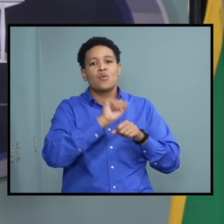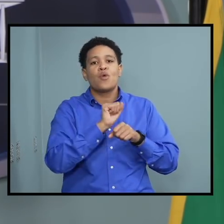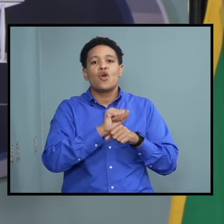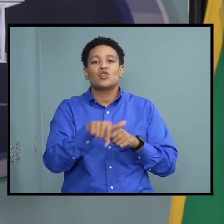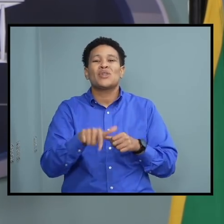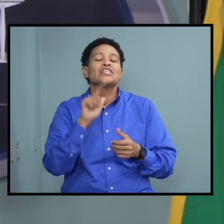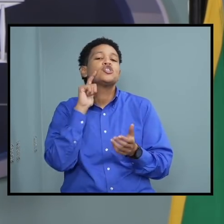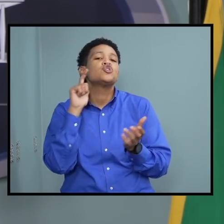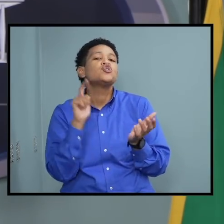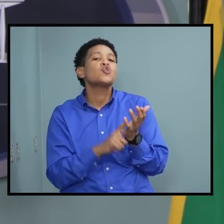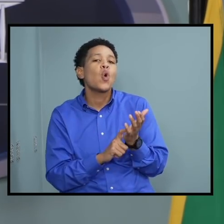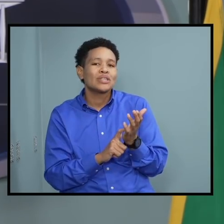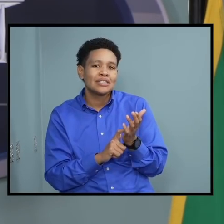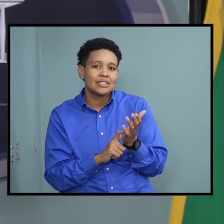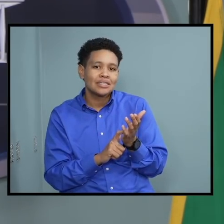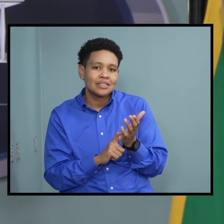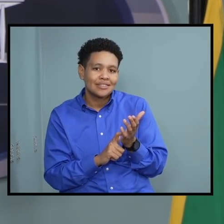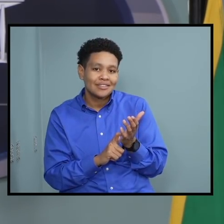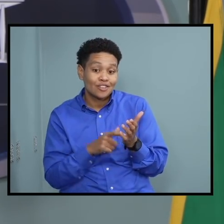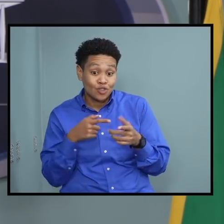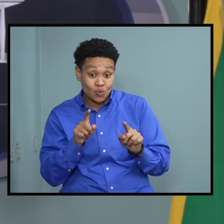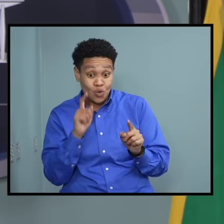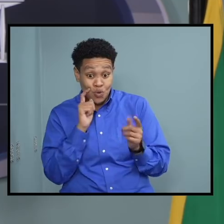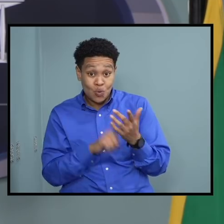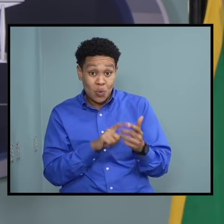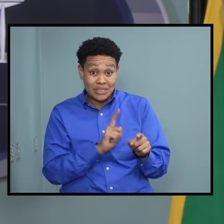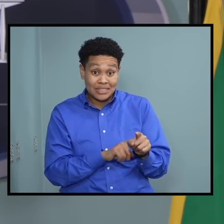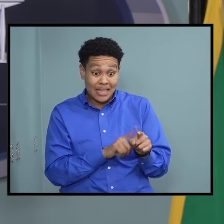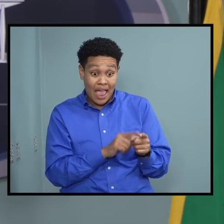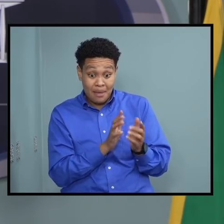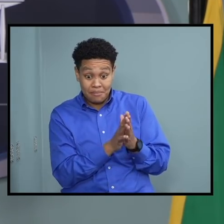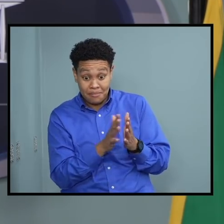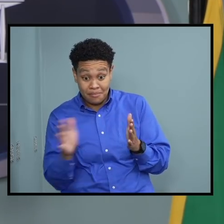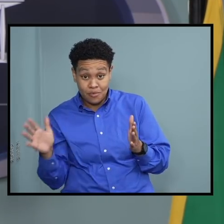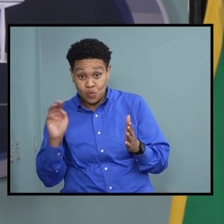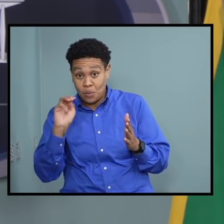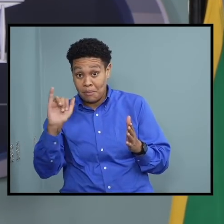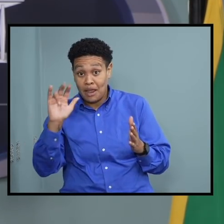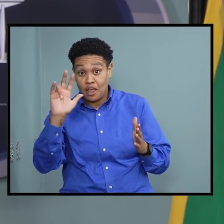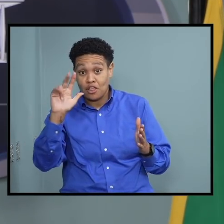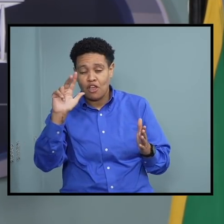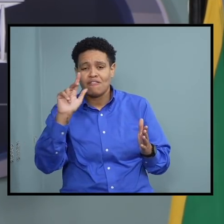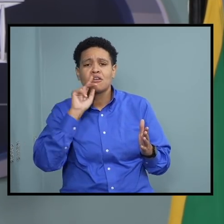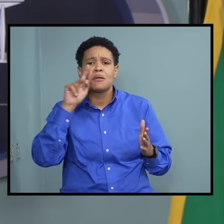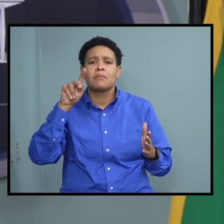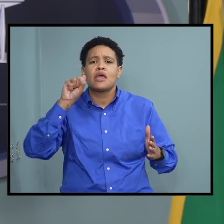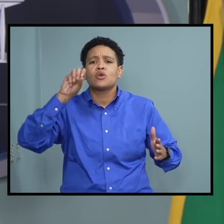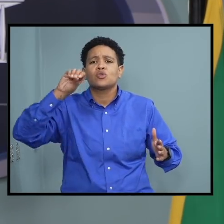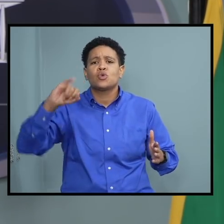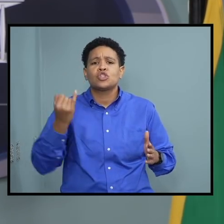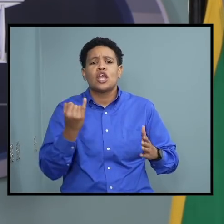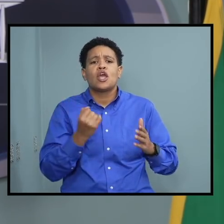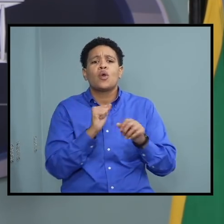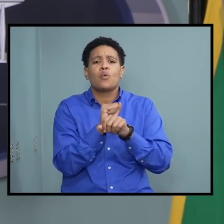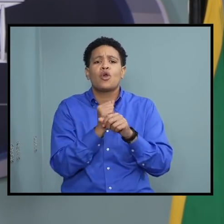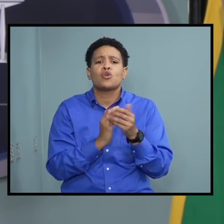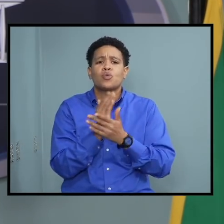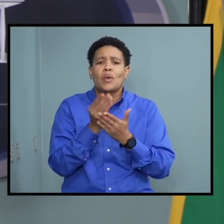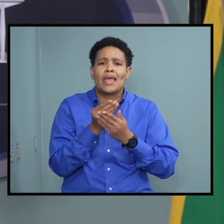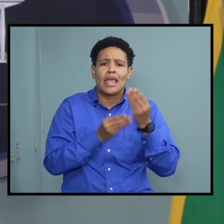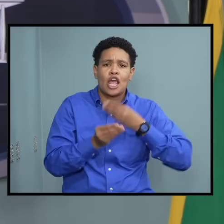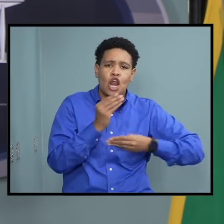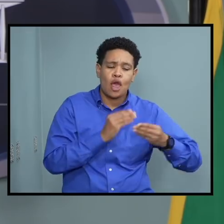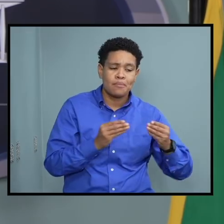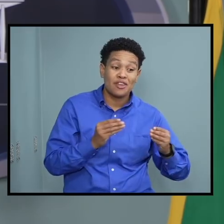notice that this will be done. During this notice period, the Pbcj, working through the Economic